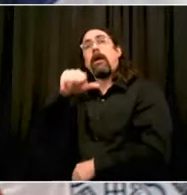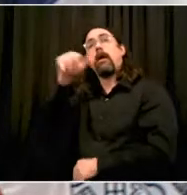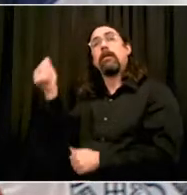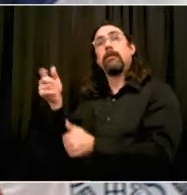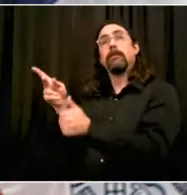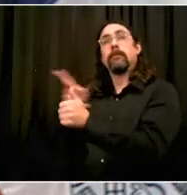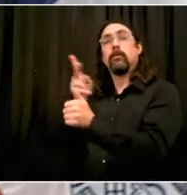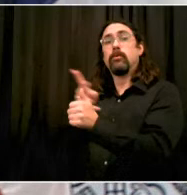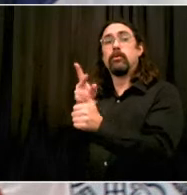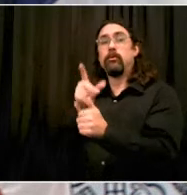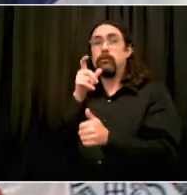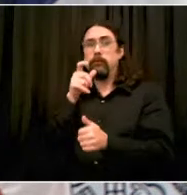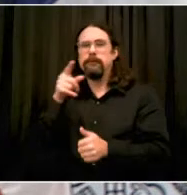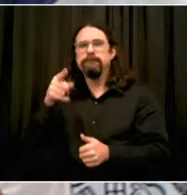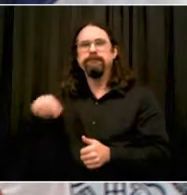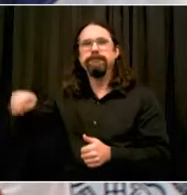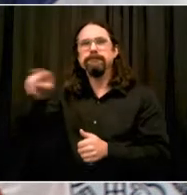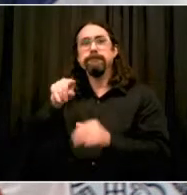surprisingly little